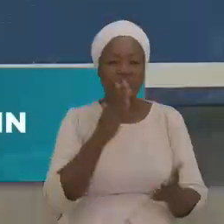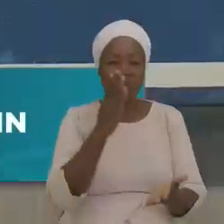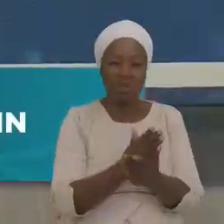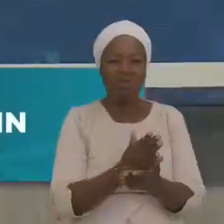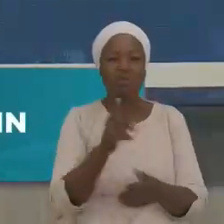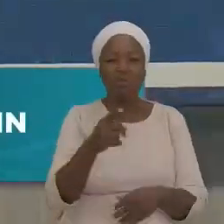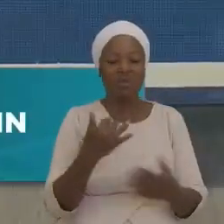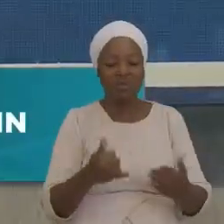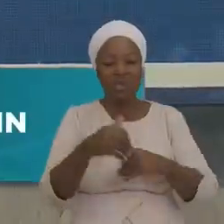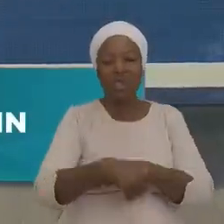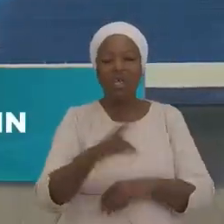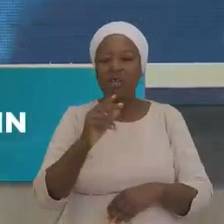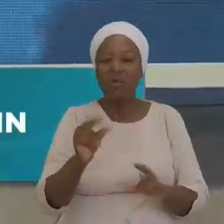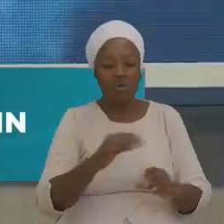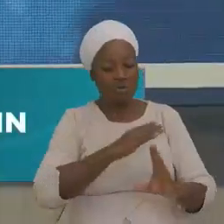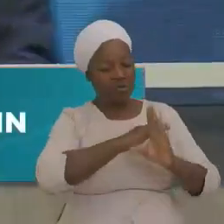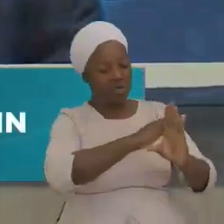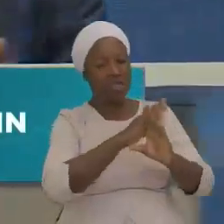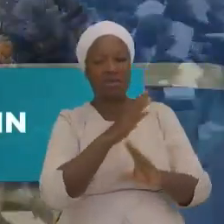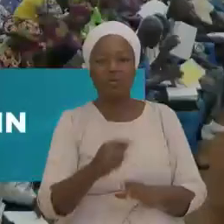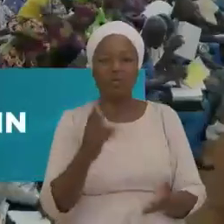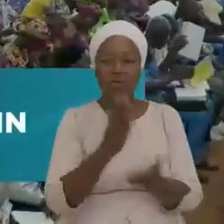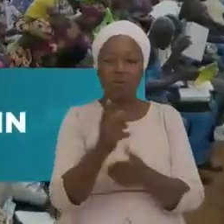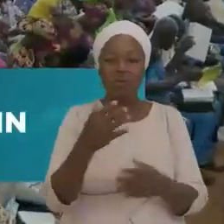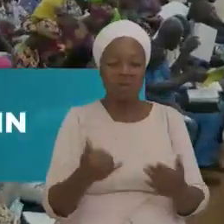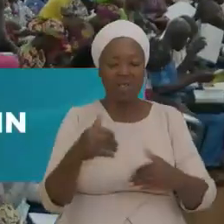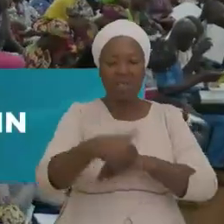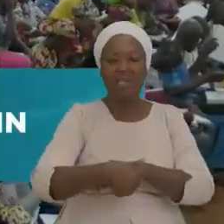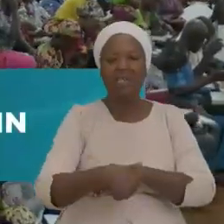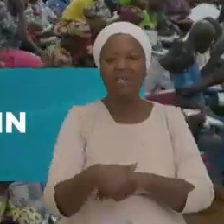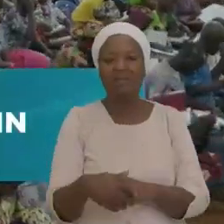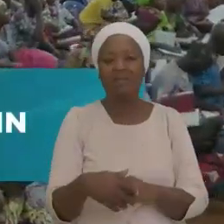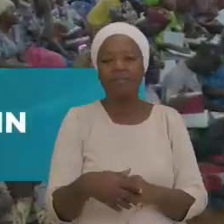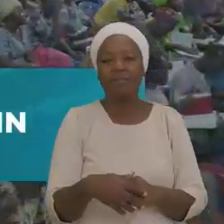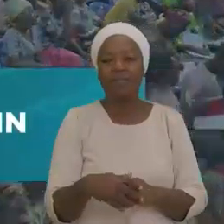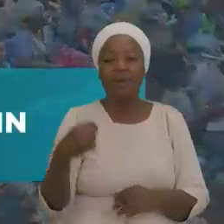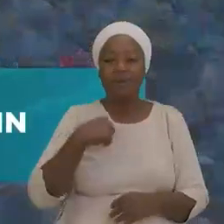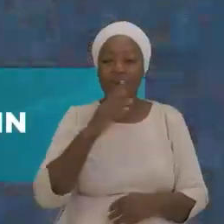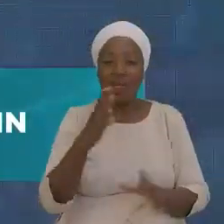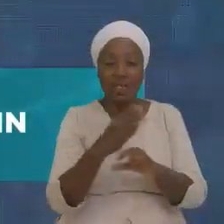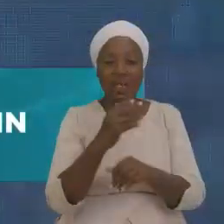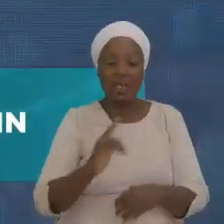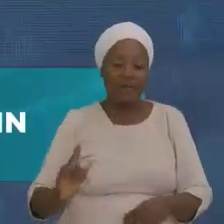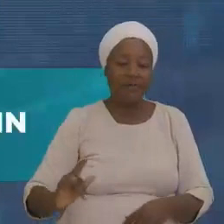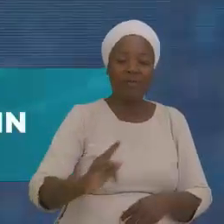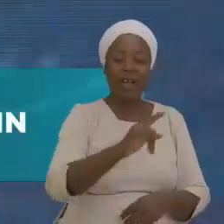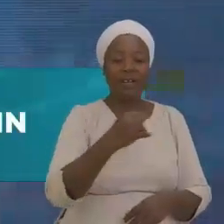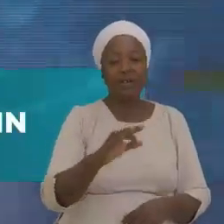No obstacle will disturb you tonight. We're taking a flight of